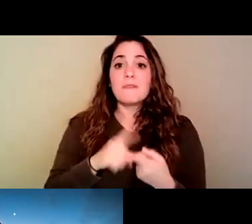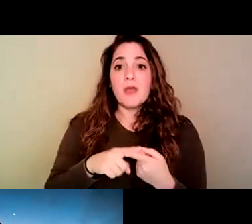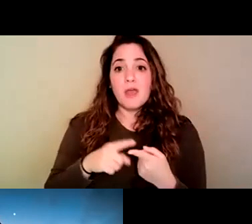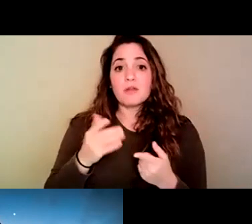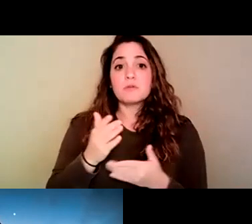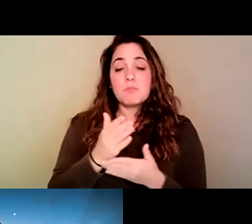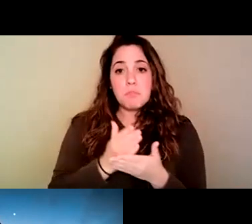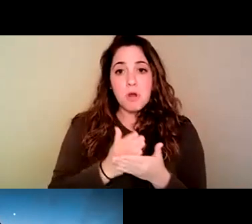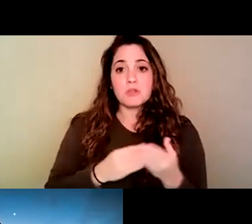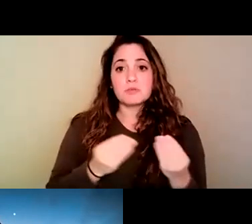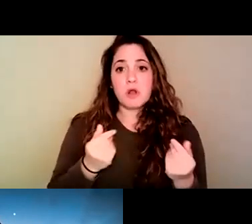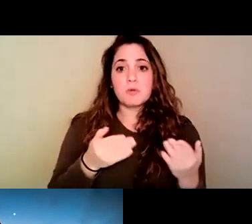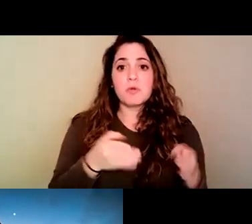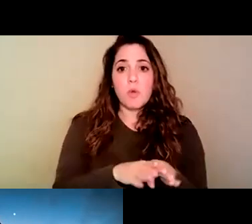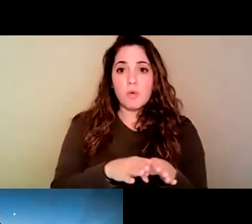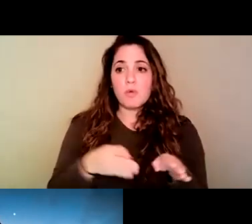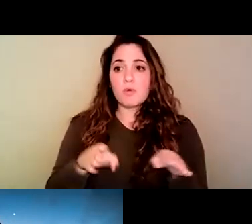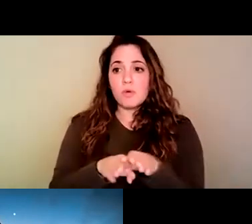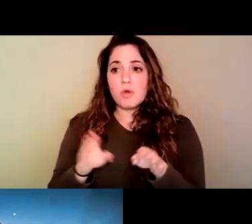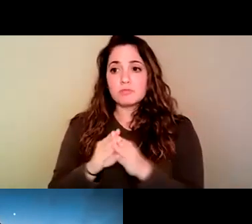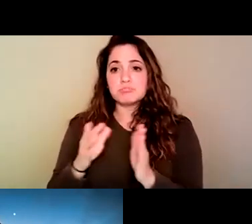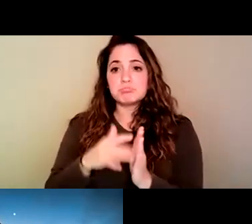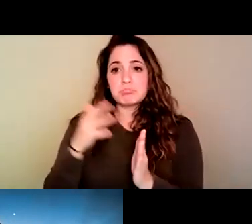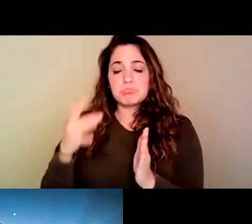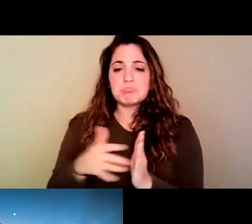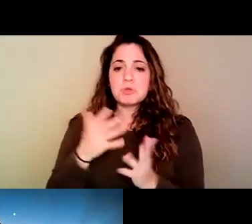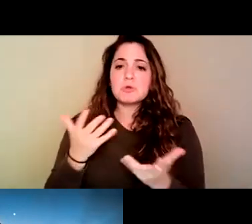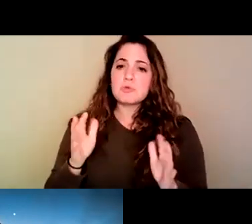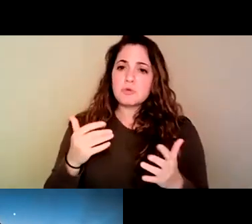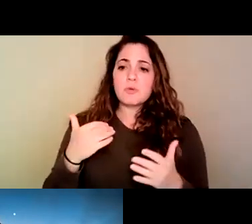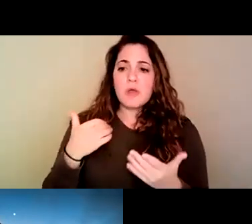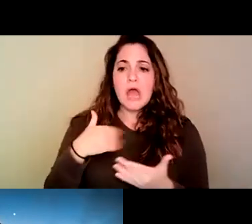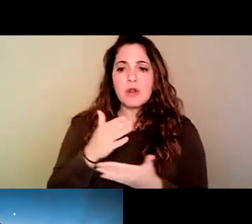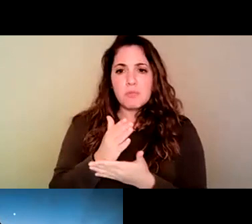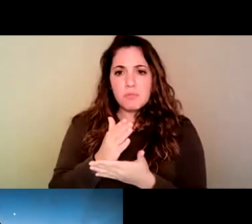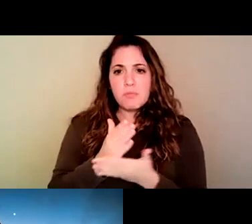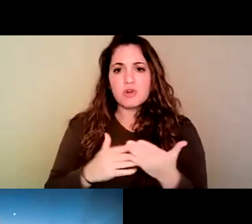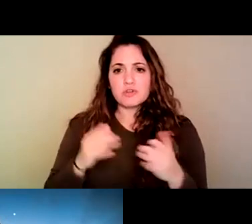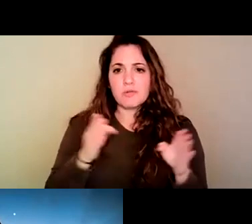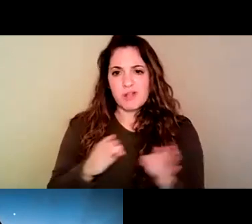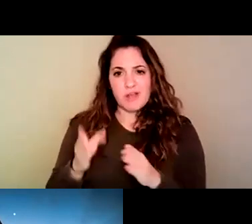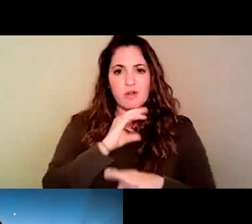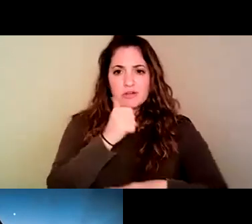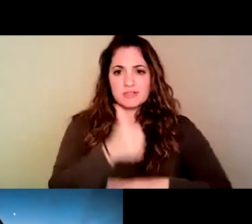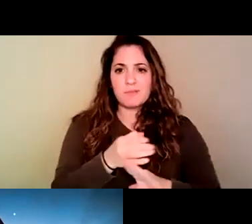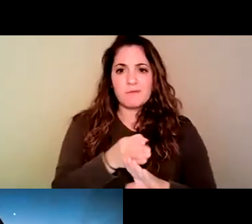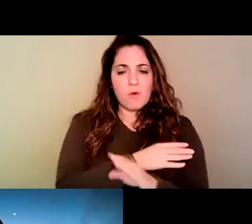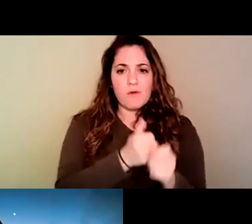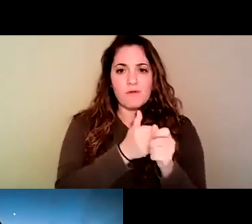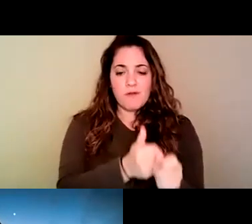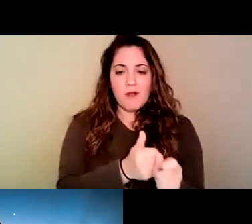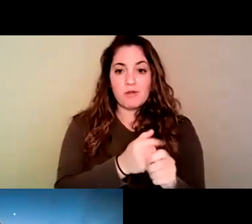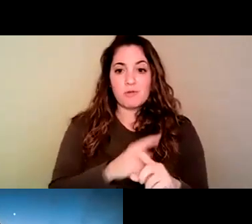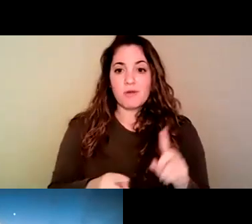property over time since then. So we kind of had a partial playbook to work from. But think just for a